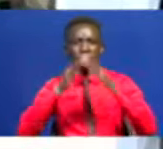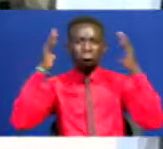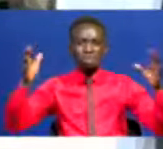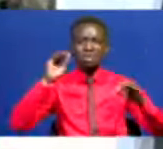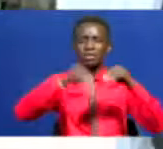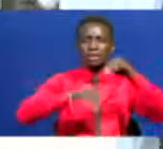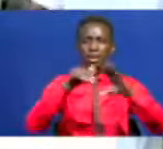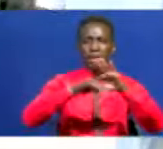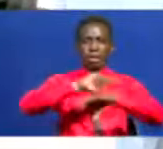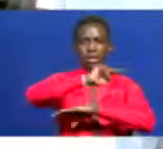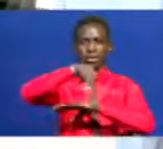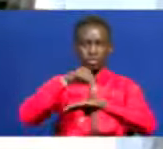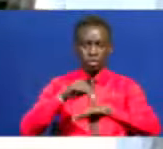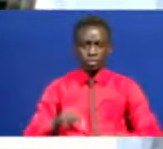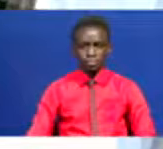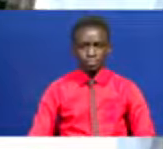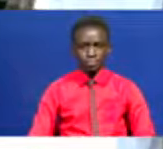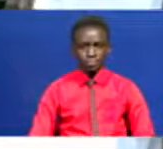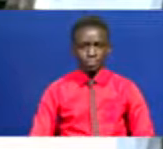taifa.